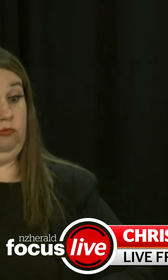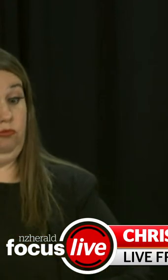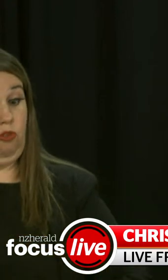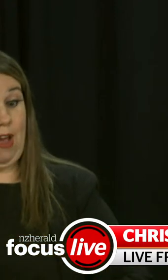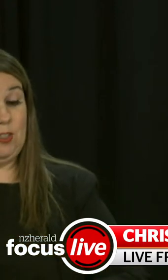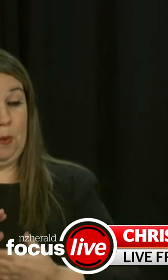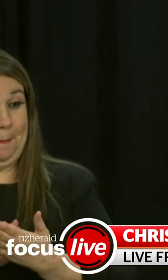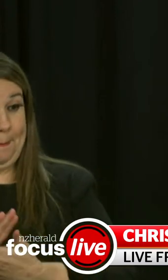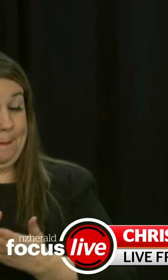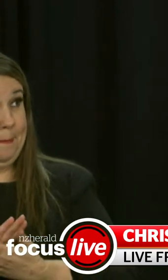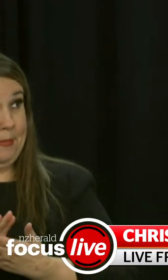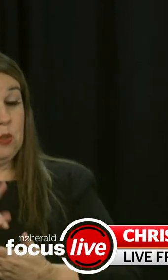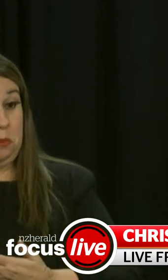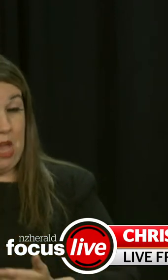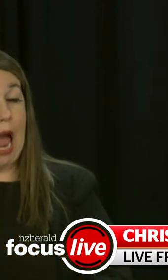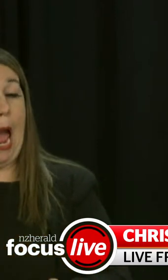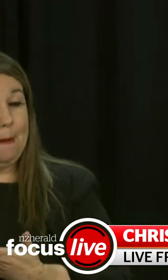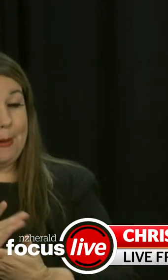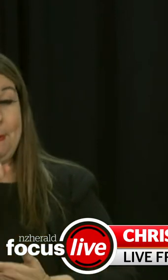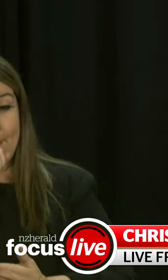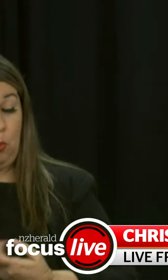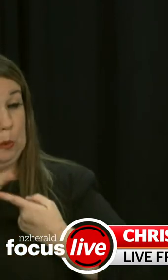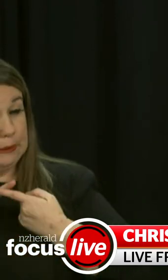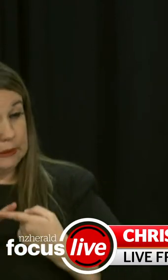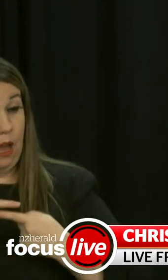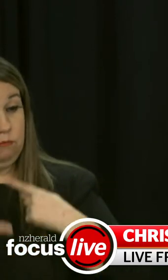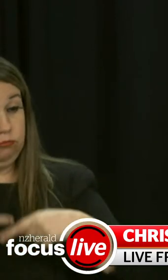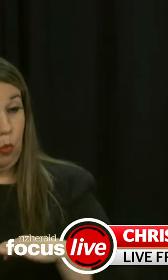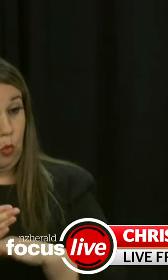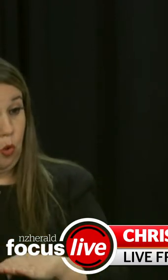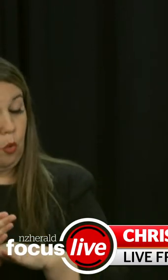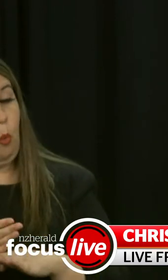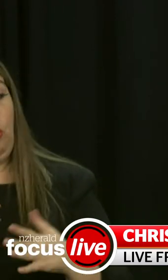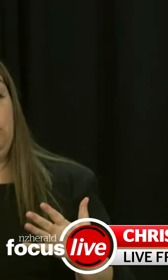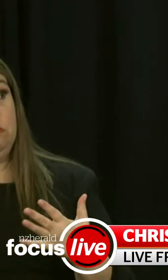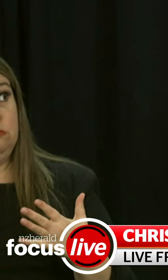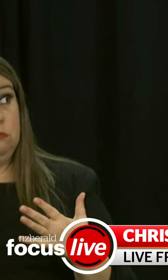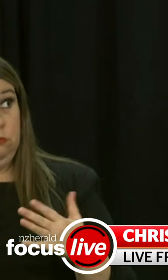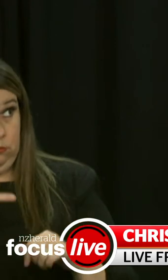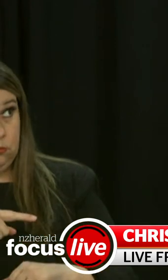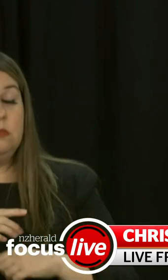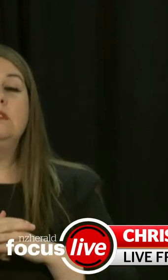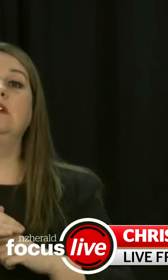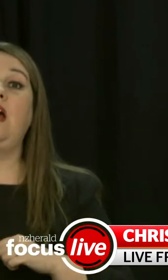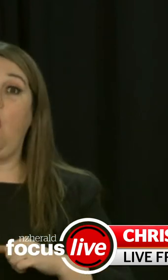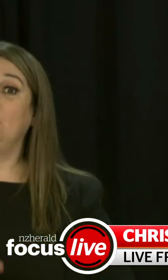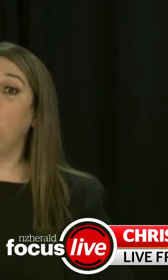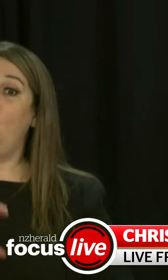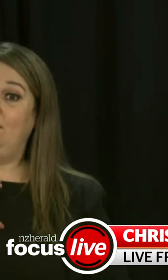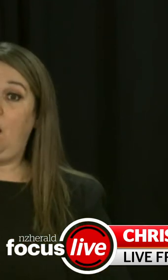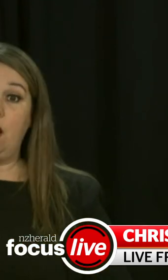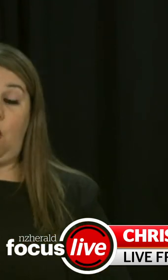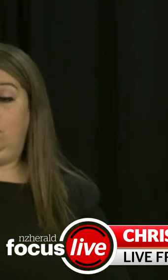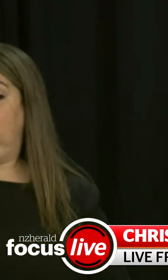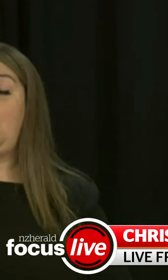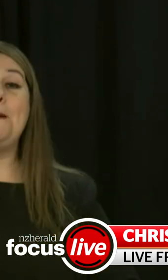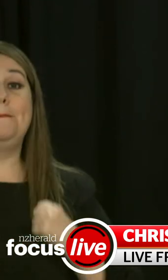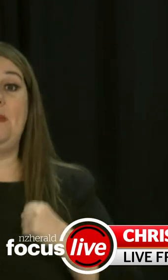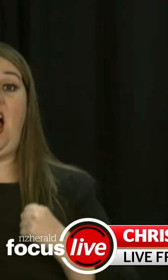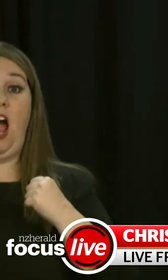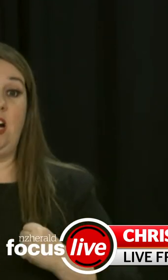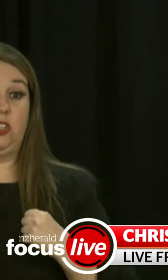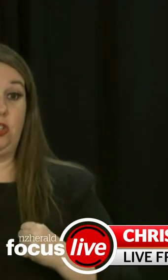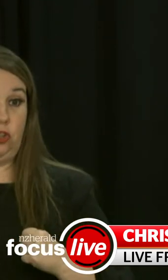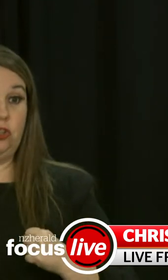people leaving the Defence Force? I'm confident that it will go some way to do that. I know that in March the Chief of Defence Force announced